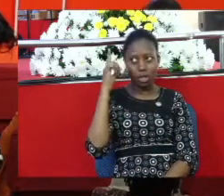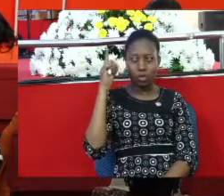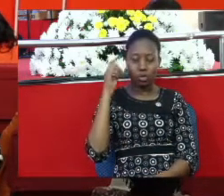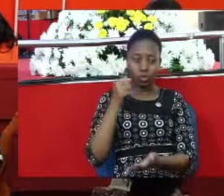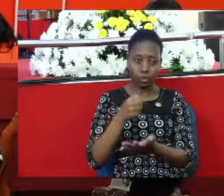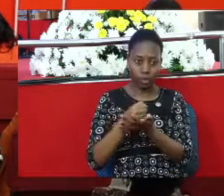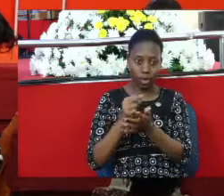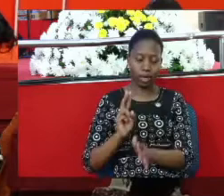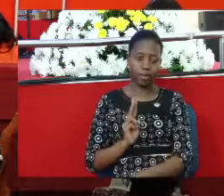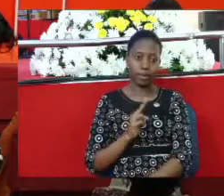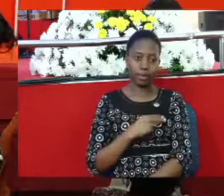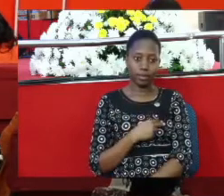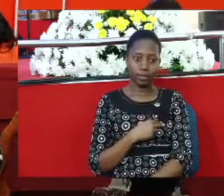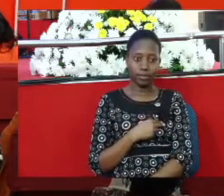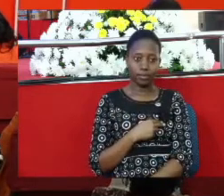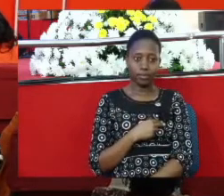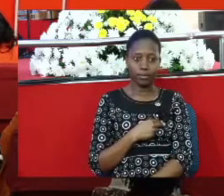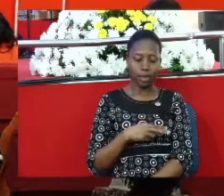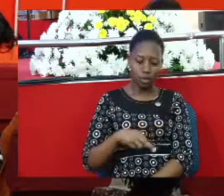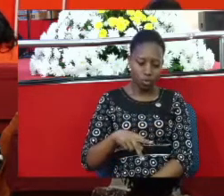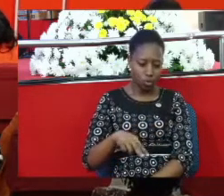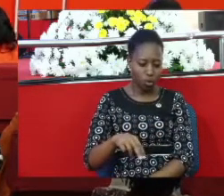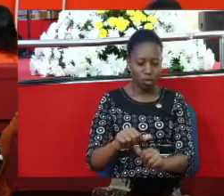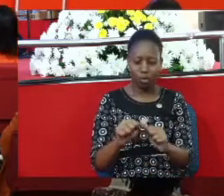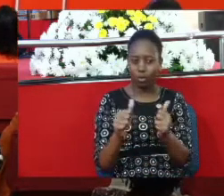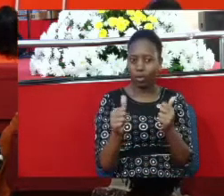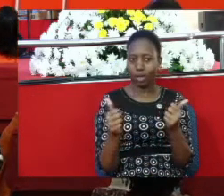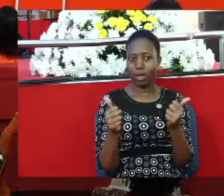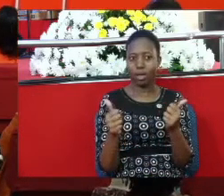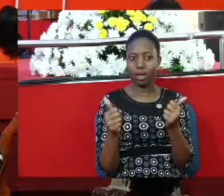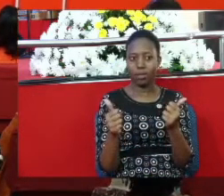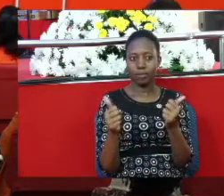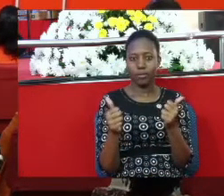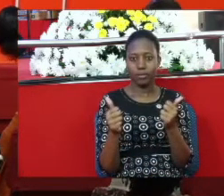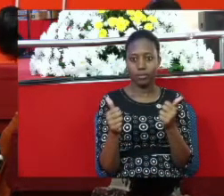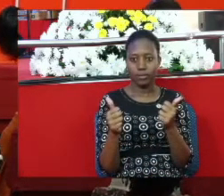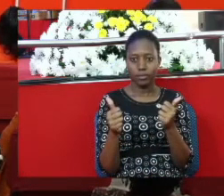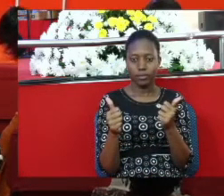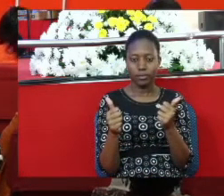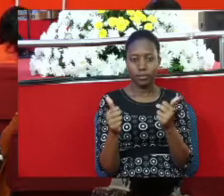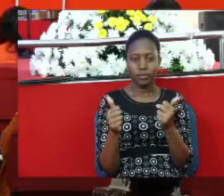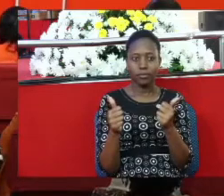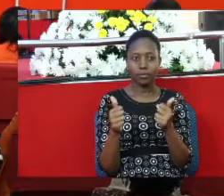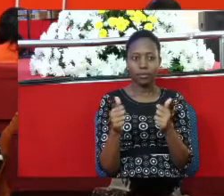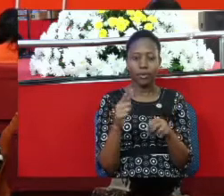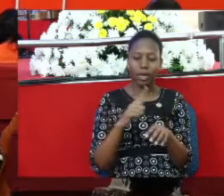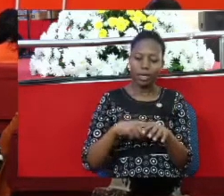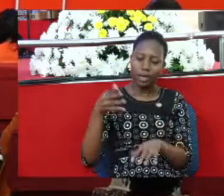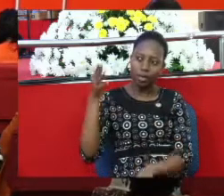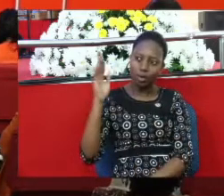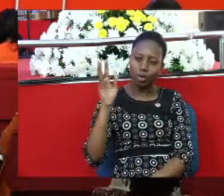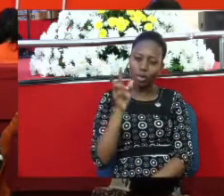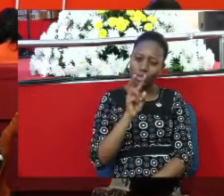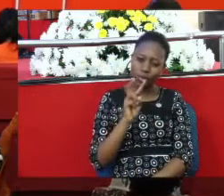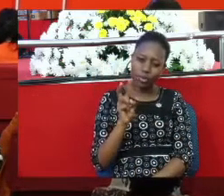kanga, yuko straight. Najua tukiamkaga siku hizi tunaamkaga na style Lakini Mungu akiangalia anaonaga mimi nimeamka na